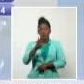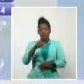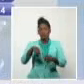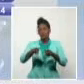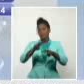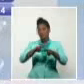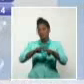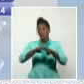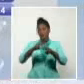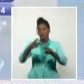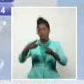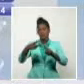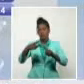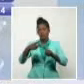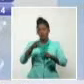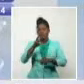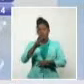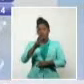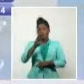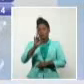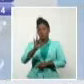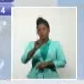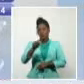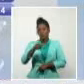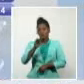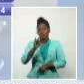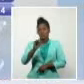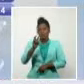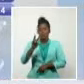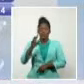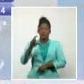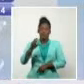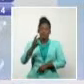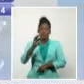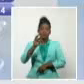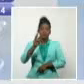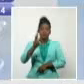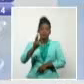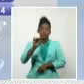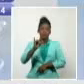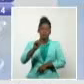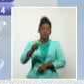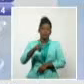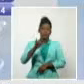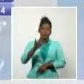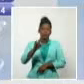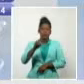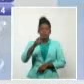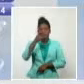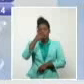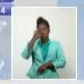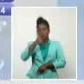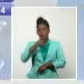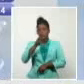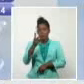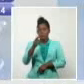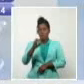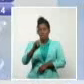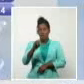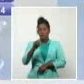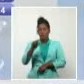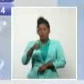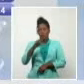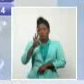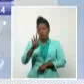100,000 inhabitants. The special municipality of the Isle of Youth remains in the first place with